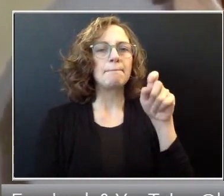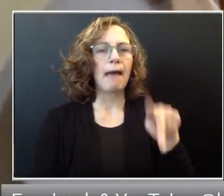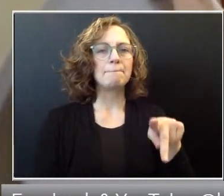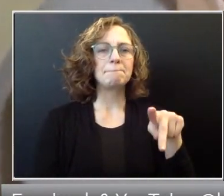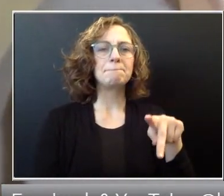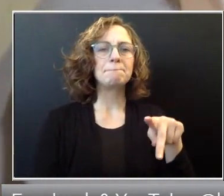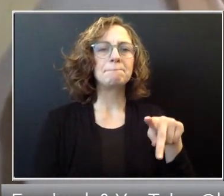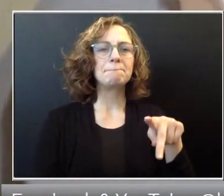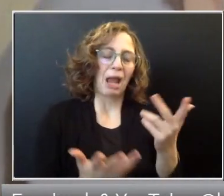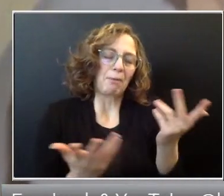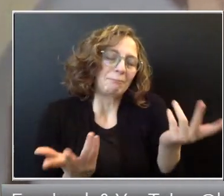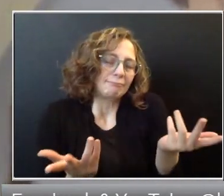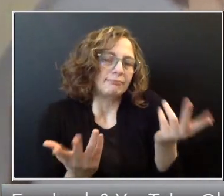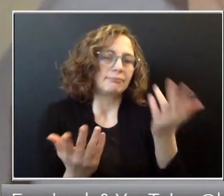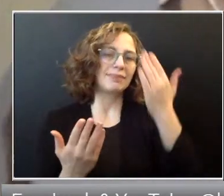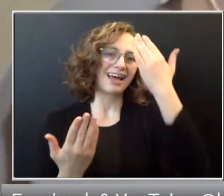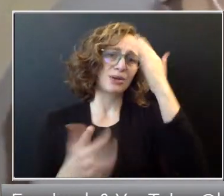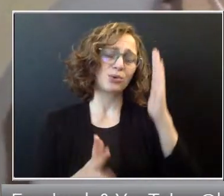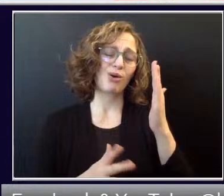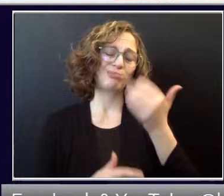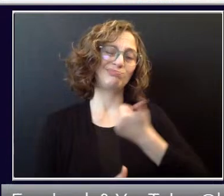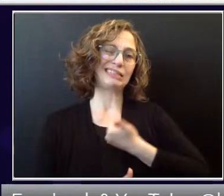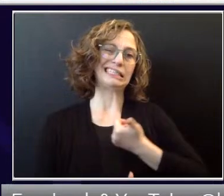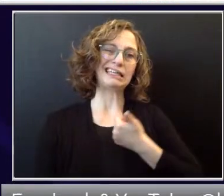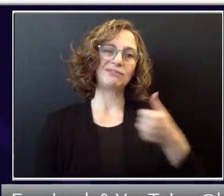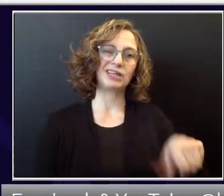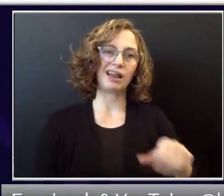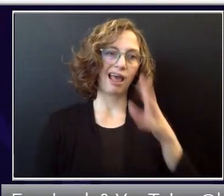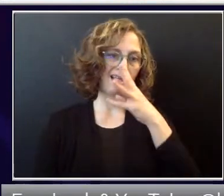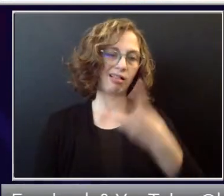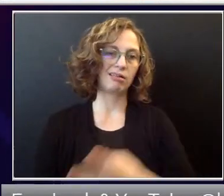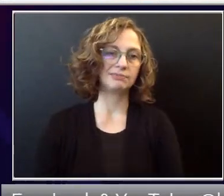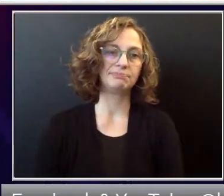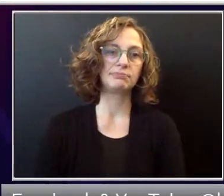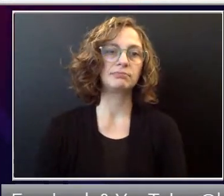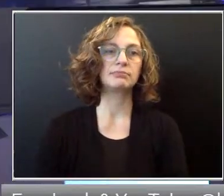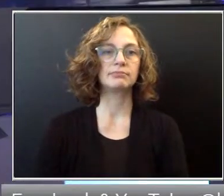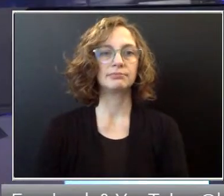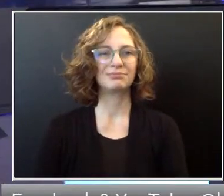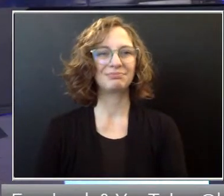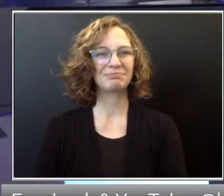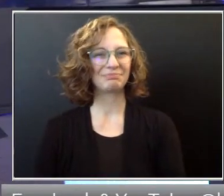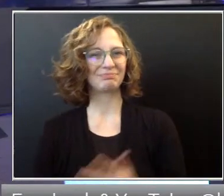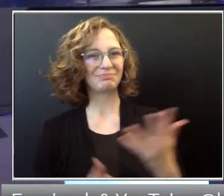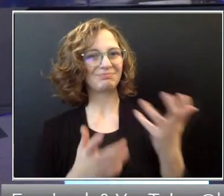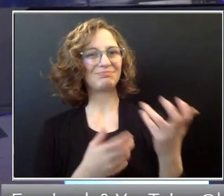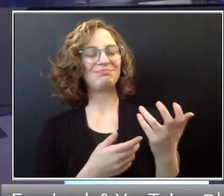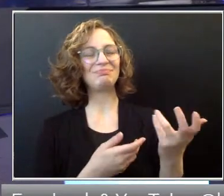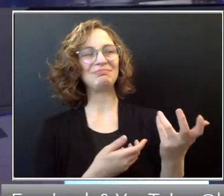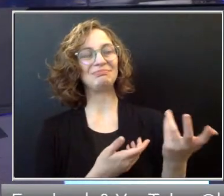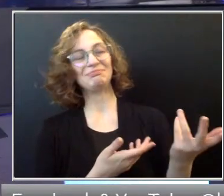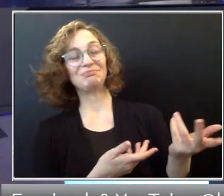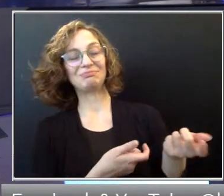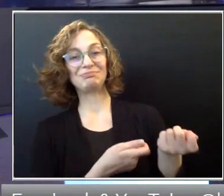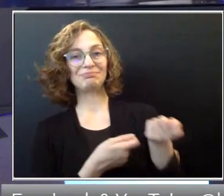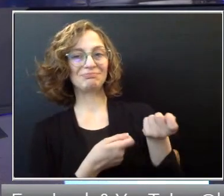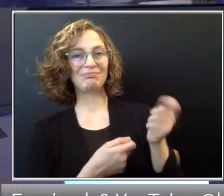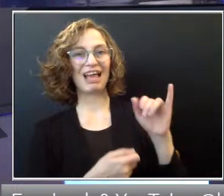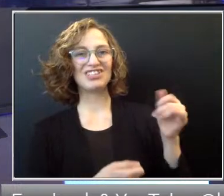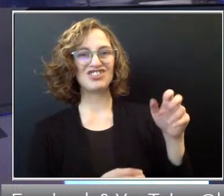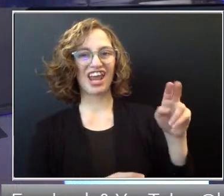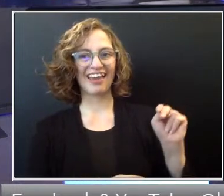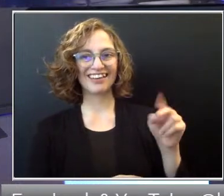don't know, self-denial. I want to bring Jan in here because you're nodding your head, and often with ourselves we can't see the forest